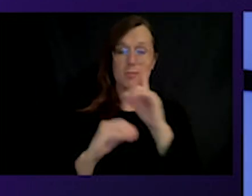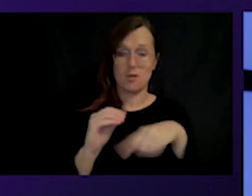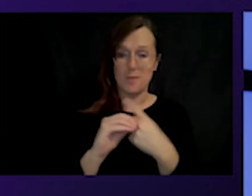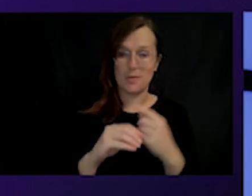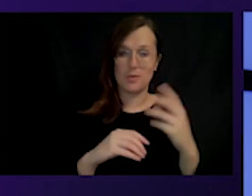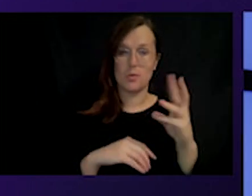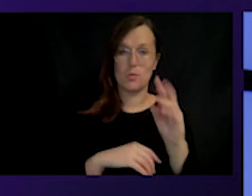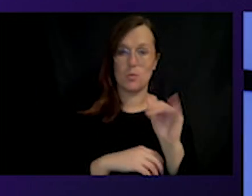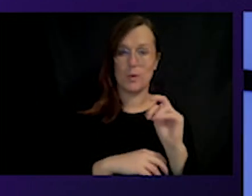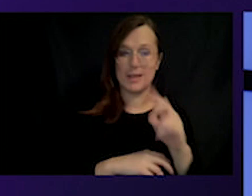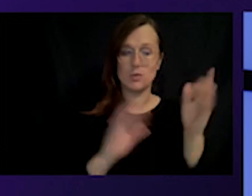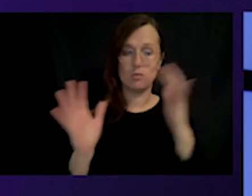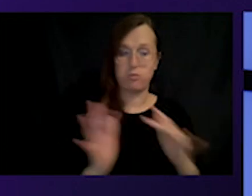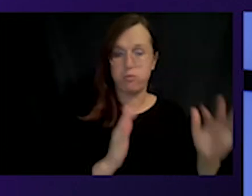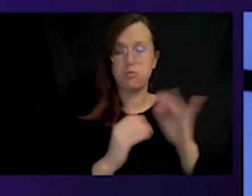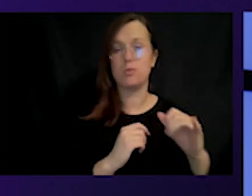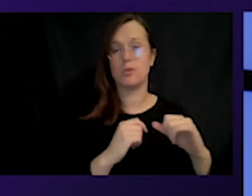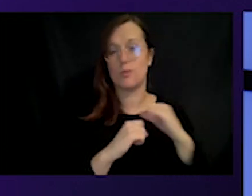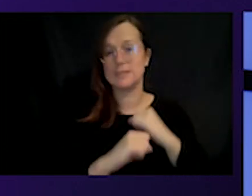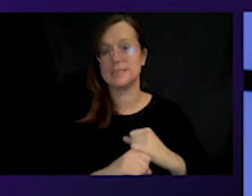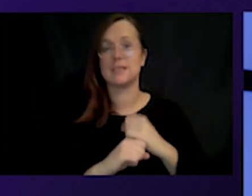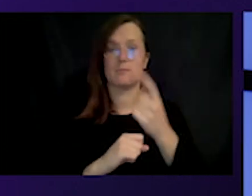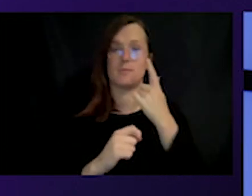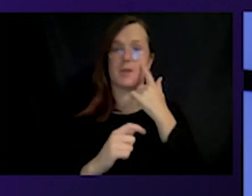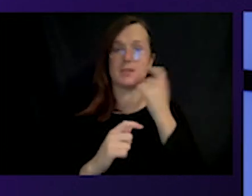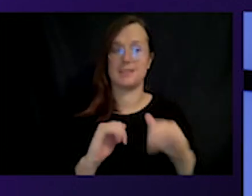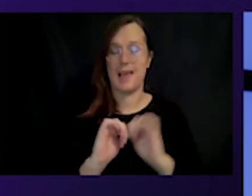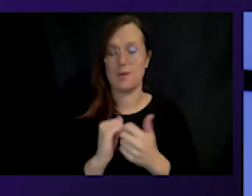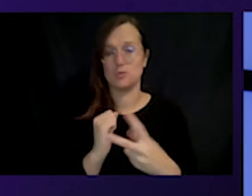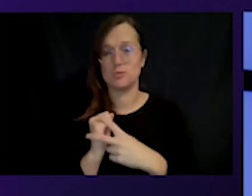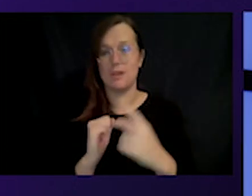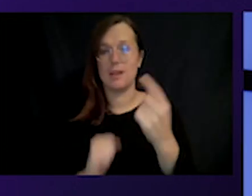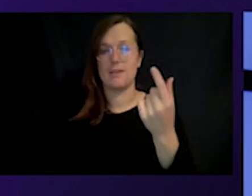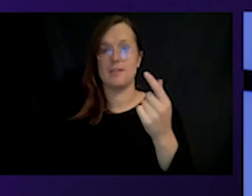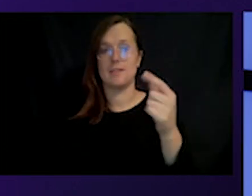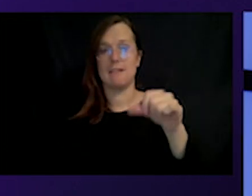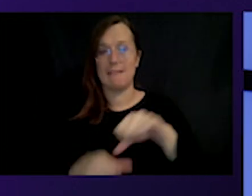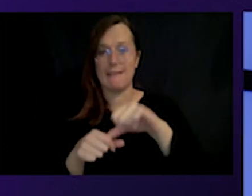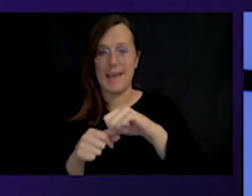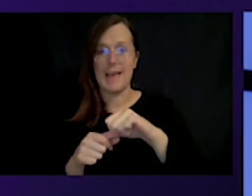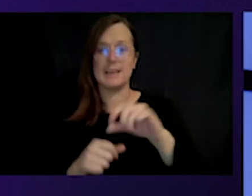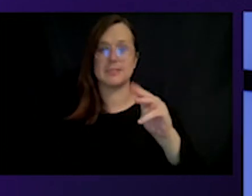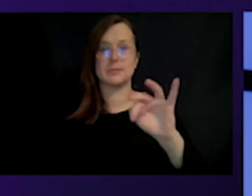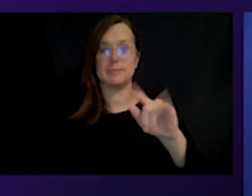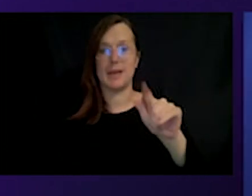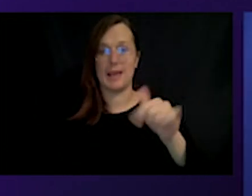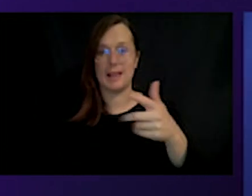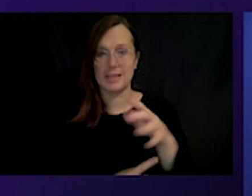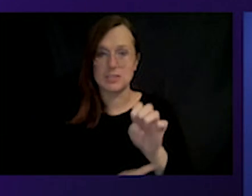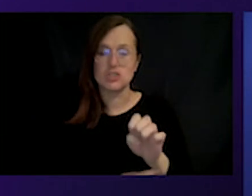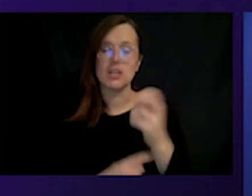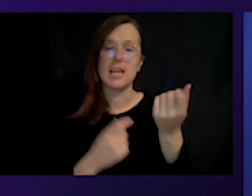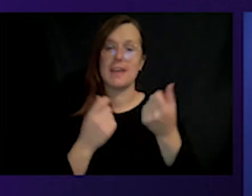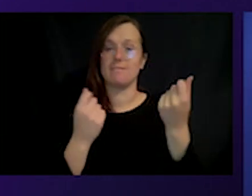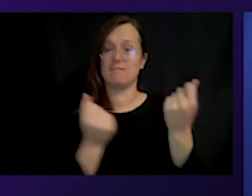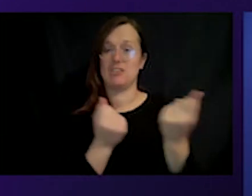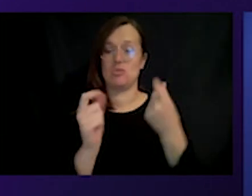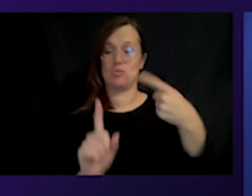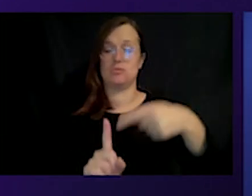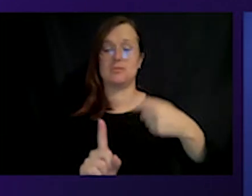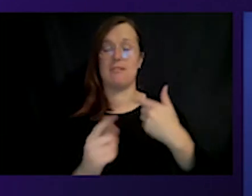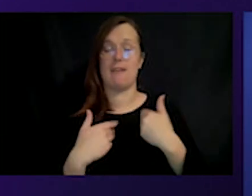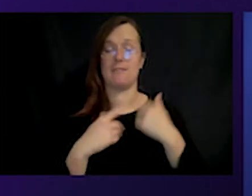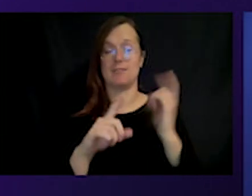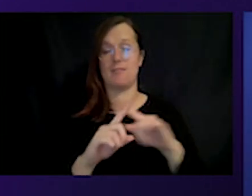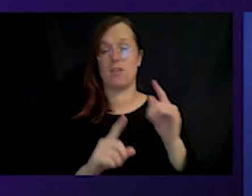because that's how gas mileage is saved in the vehicle, or and vehicles are exposed to a lot of different elements and things